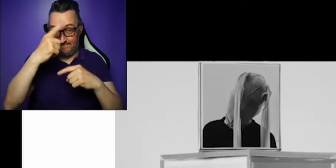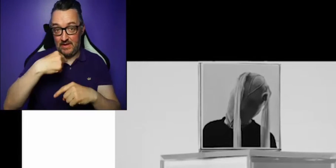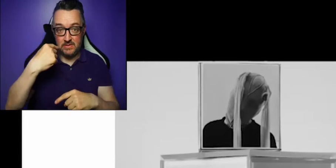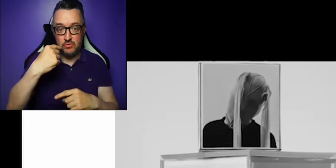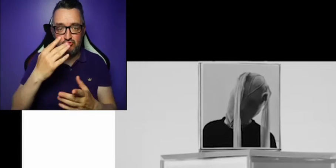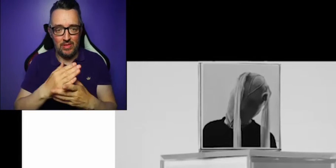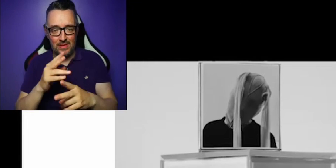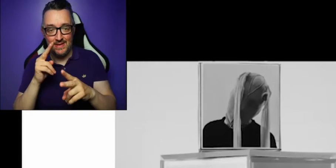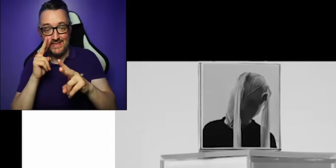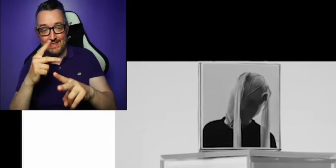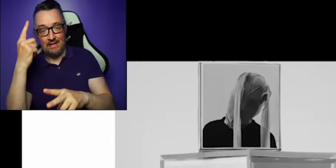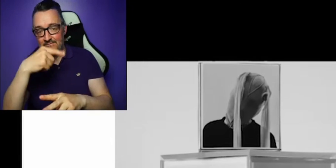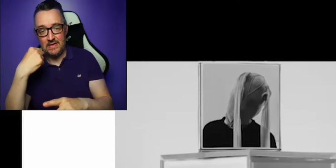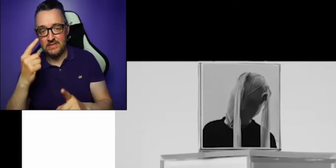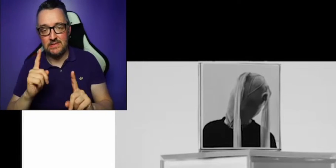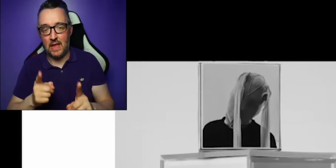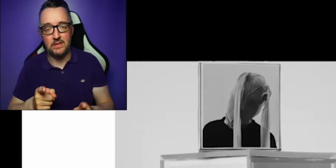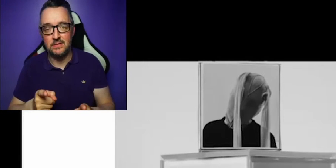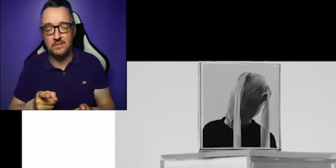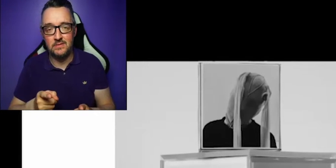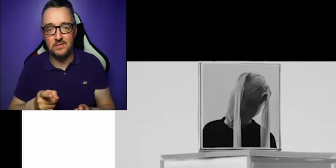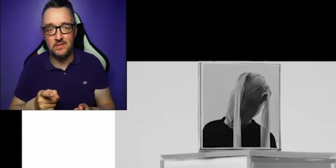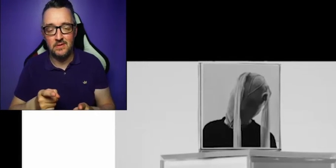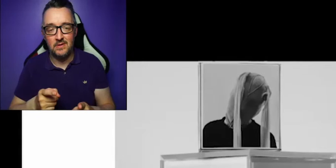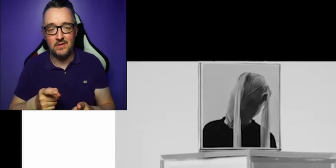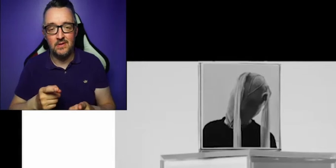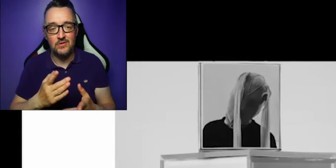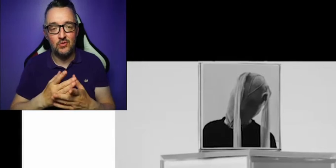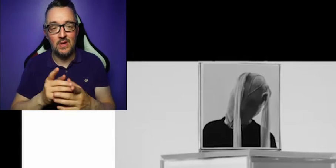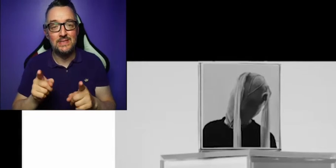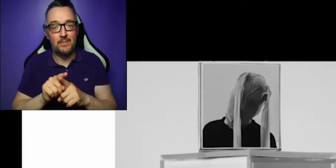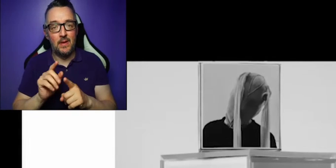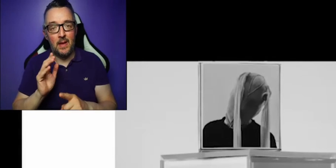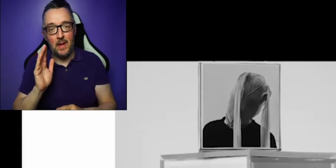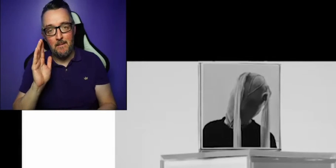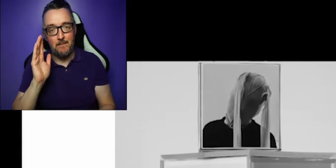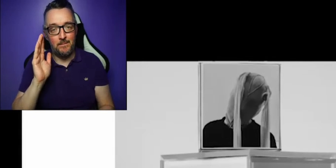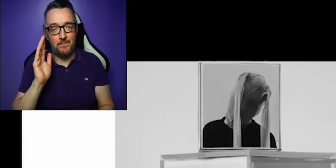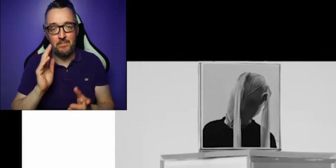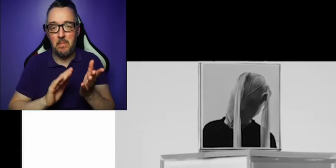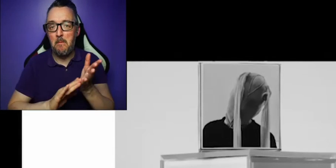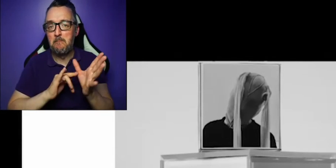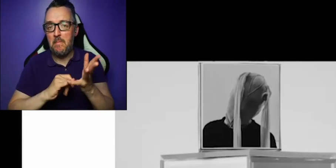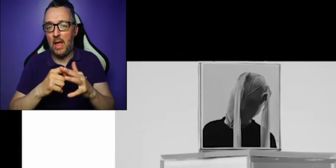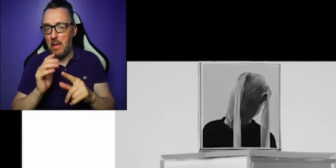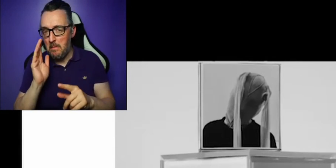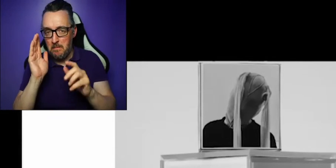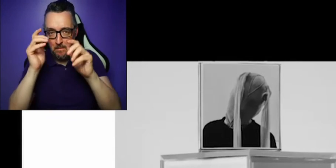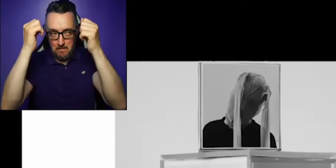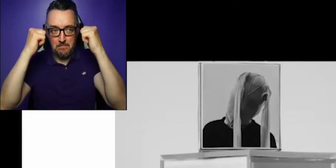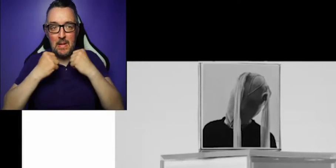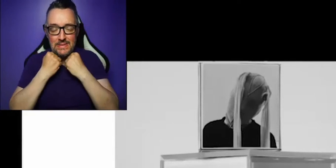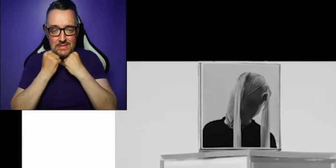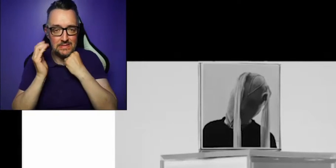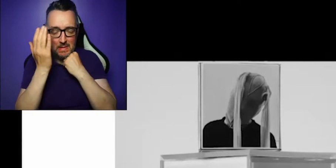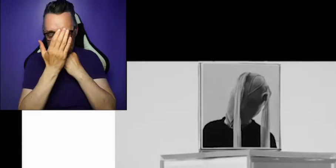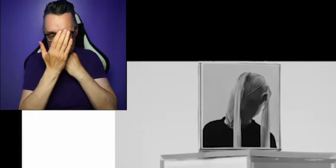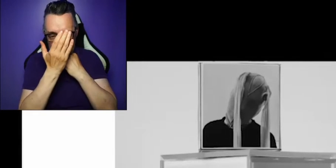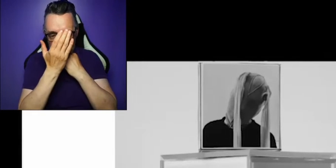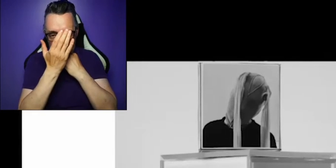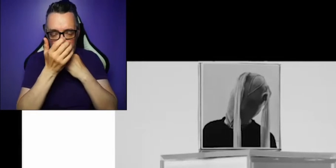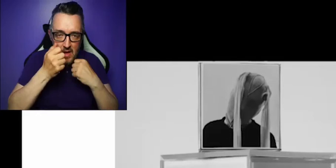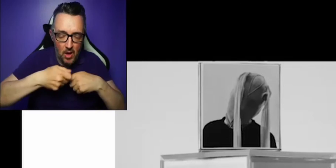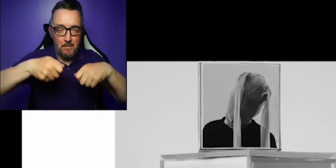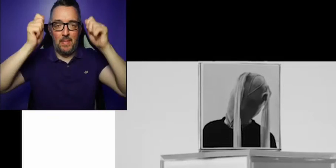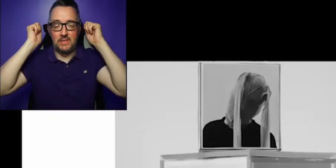but you can't really see my face. Yeah, so it's kind of masking and unmasking. Mm-hmm, mm-hmm. They're very powerful